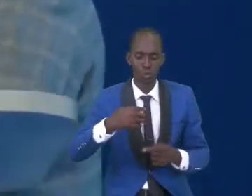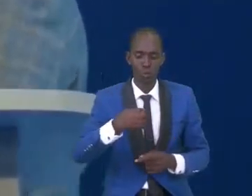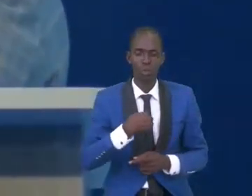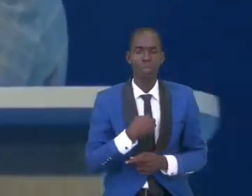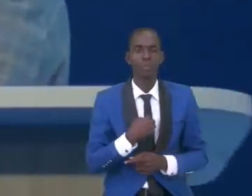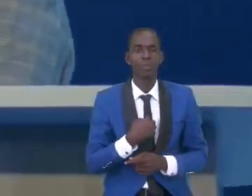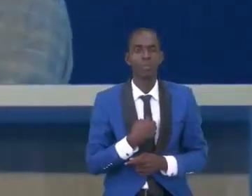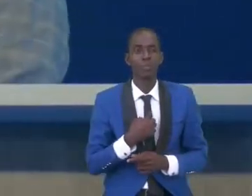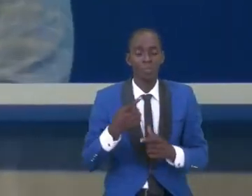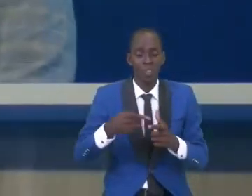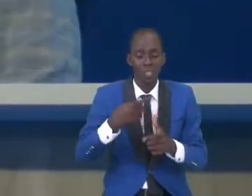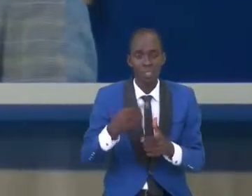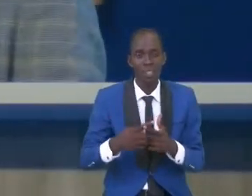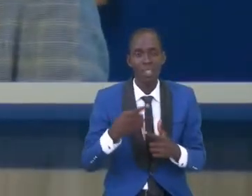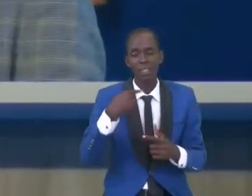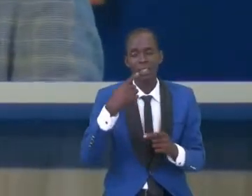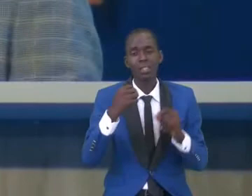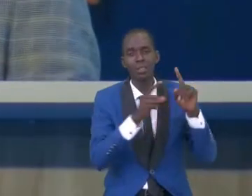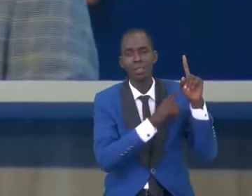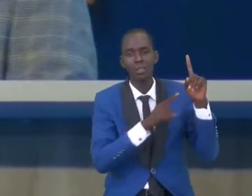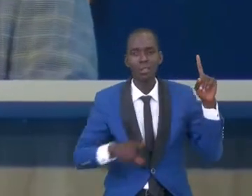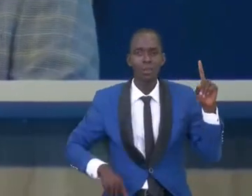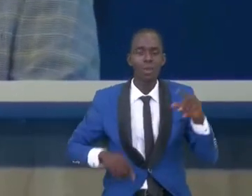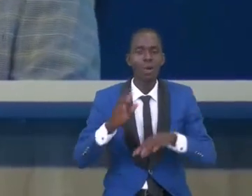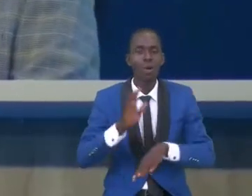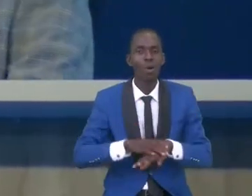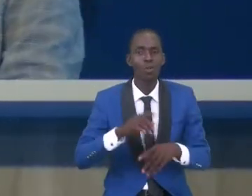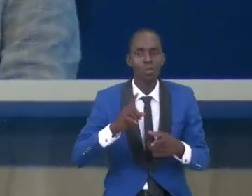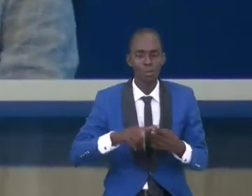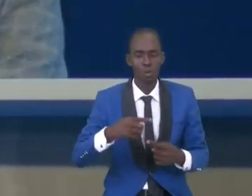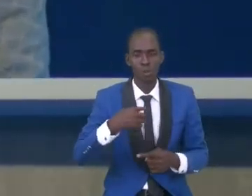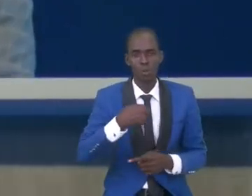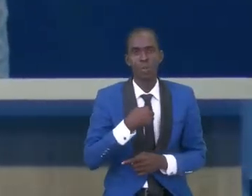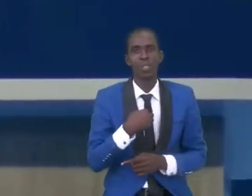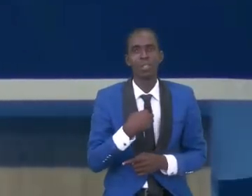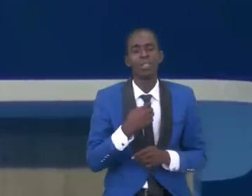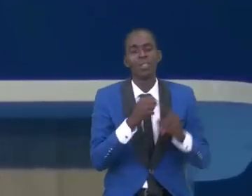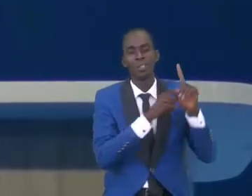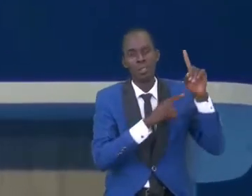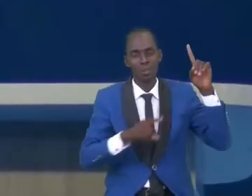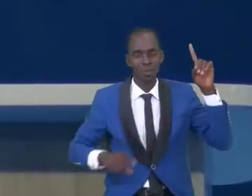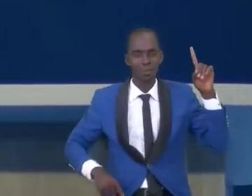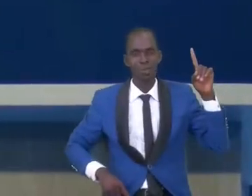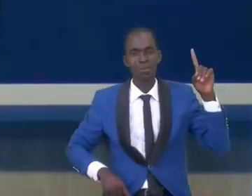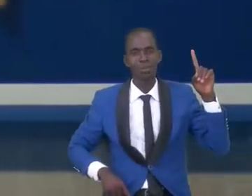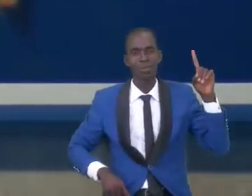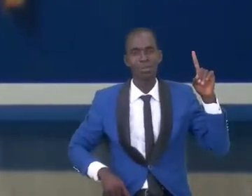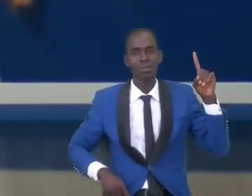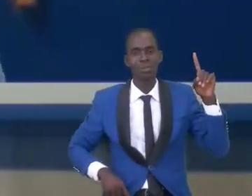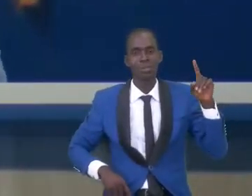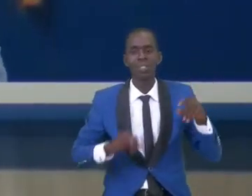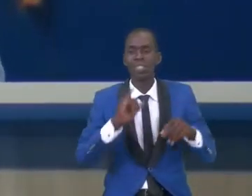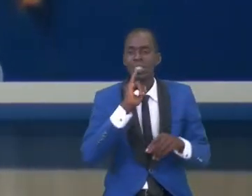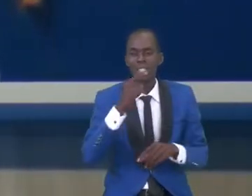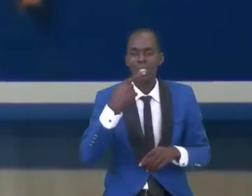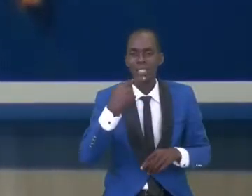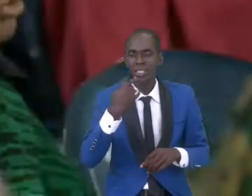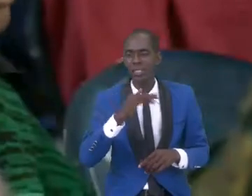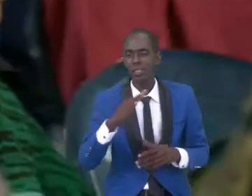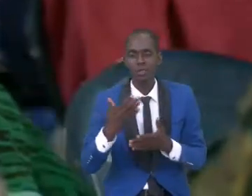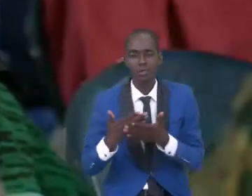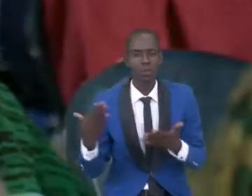Then said the Lord unto me. The Lord is saying something to you